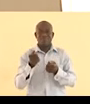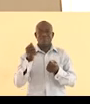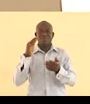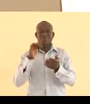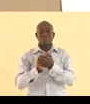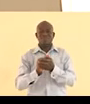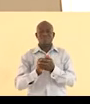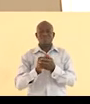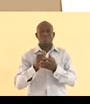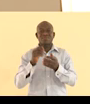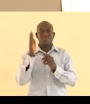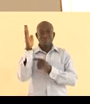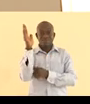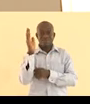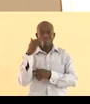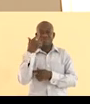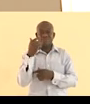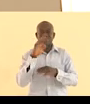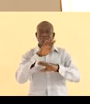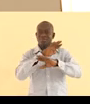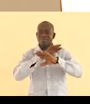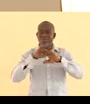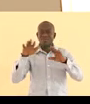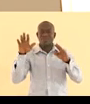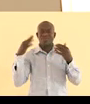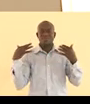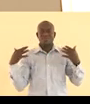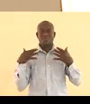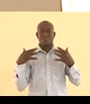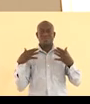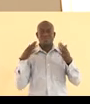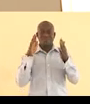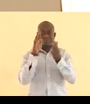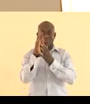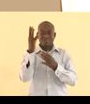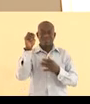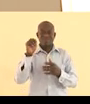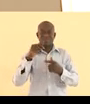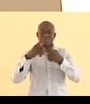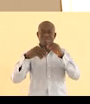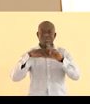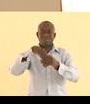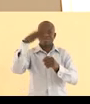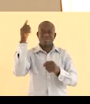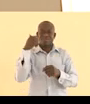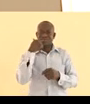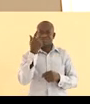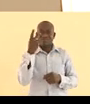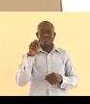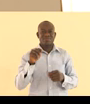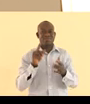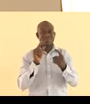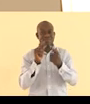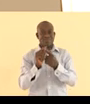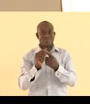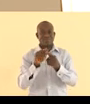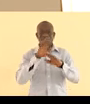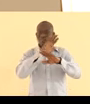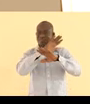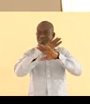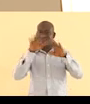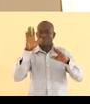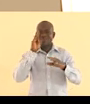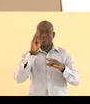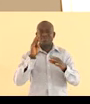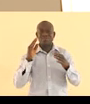Jeremiah, say, don't be dismayed at them, or I will dismay you. Go out and say the word. Don't be afraid. I